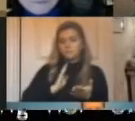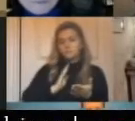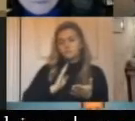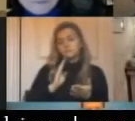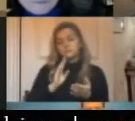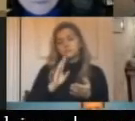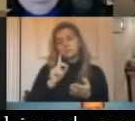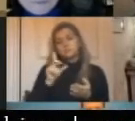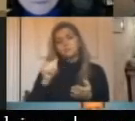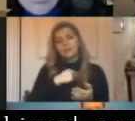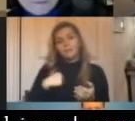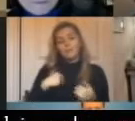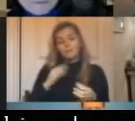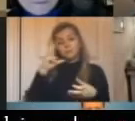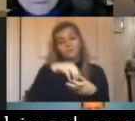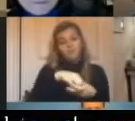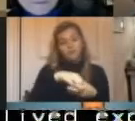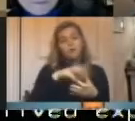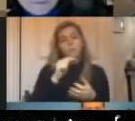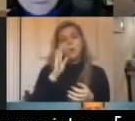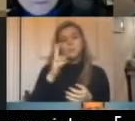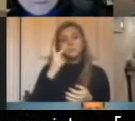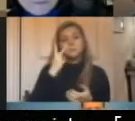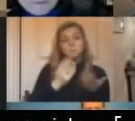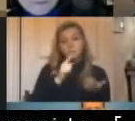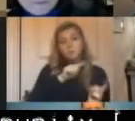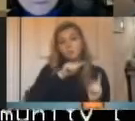helpful and important. Thanks. Absolutely. Yep.